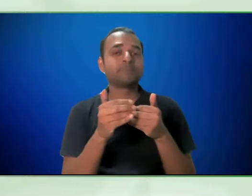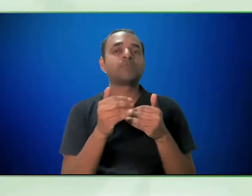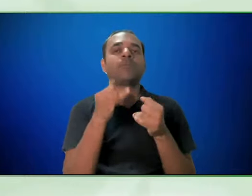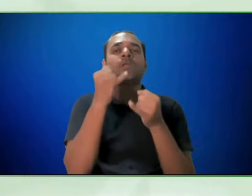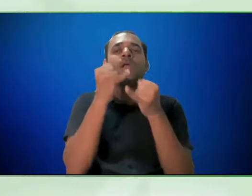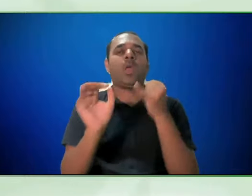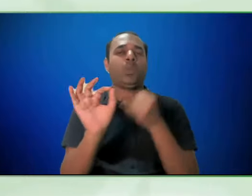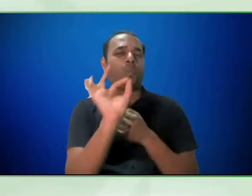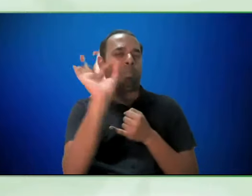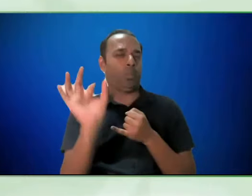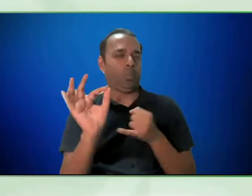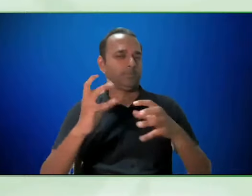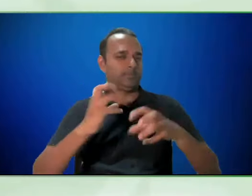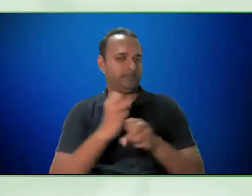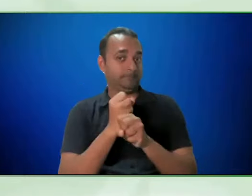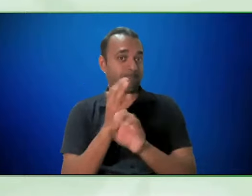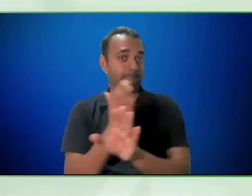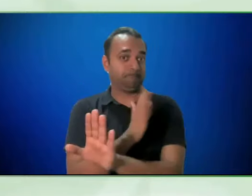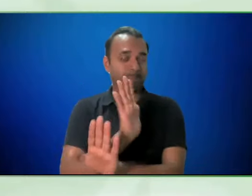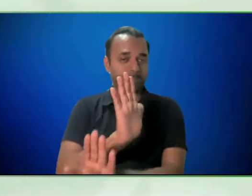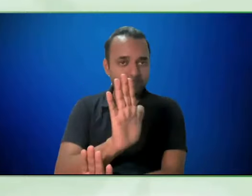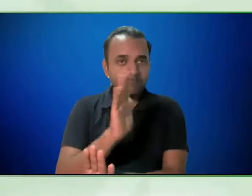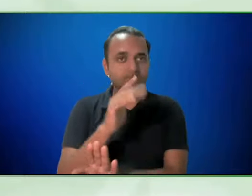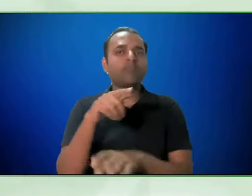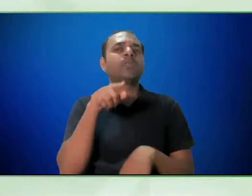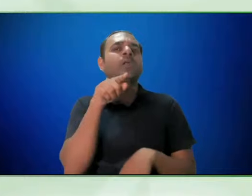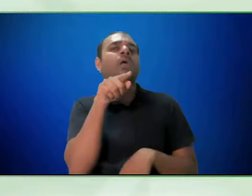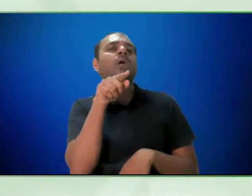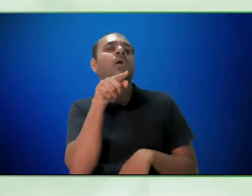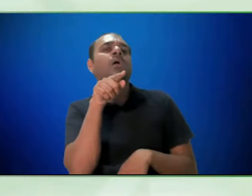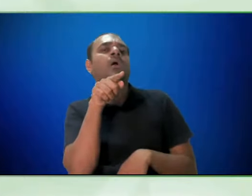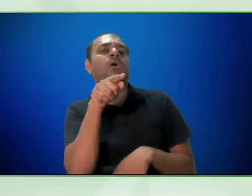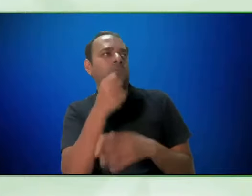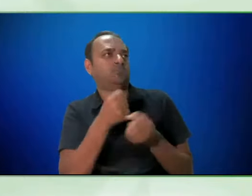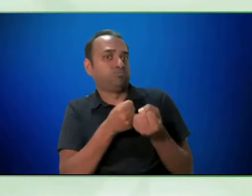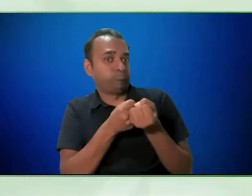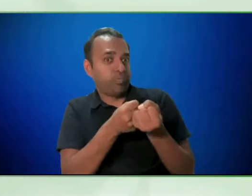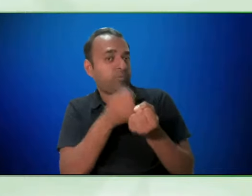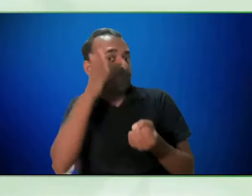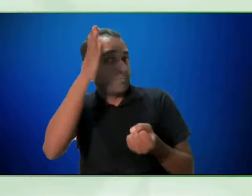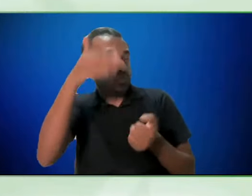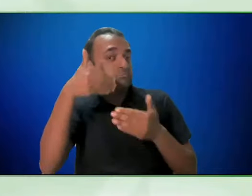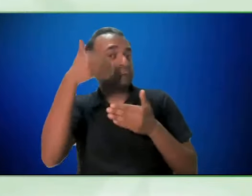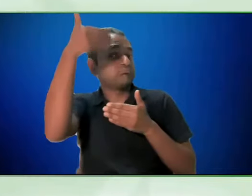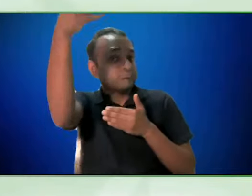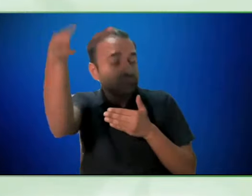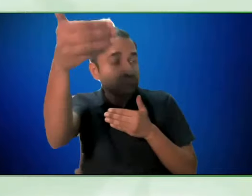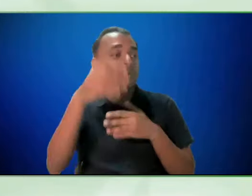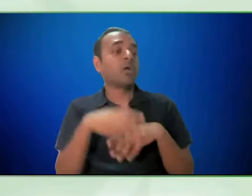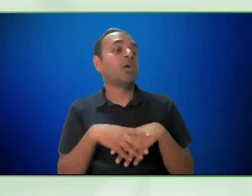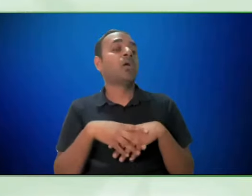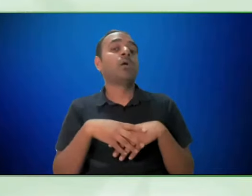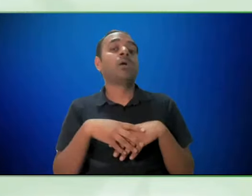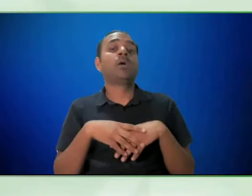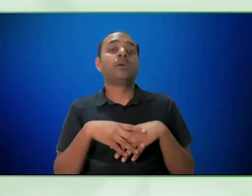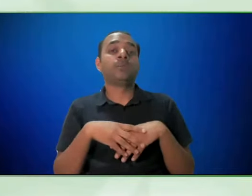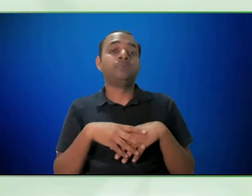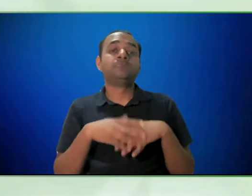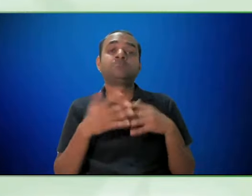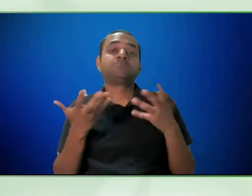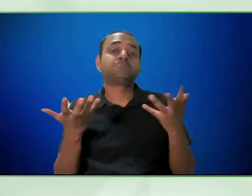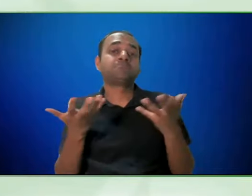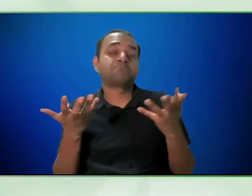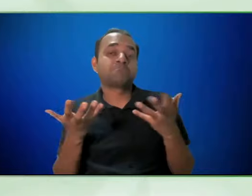there was an assignment from BUFTA, which means that it's they have gotten the report. So this, their intention is